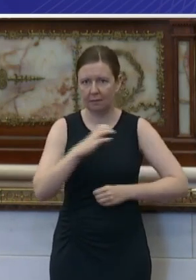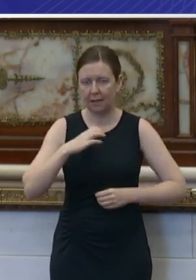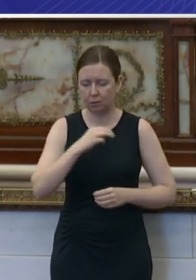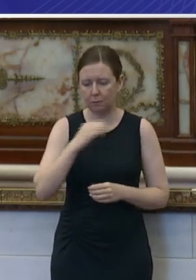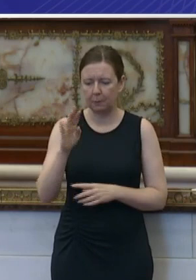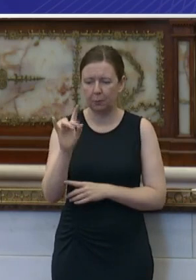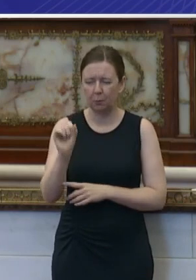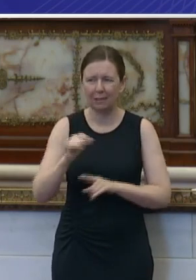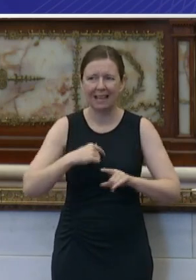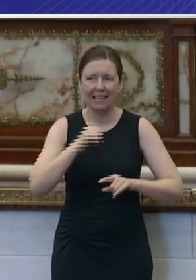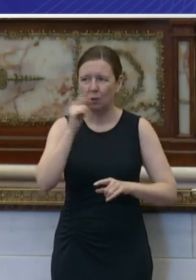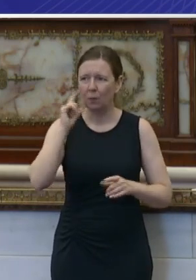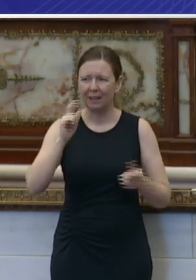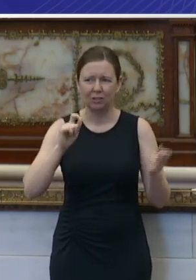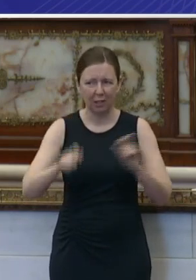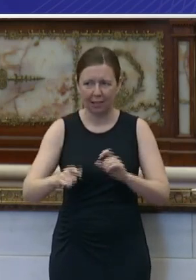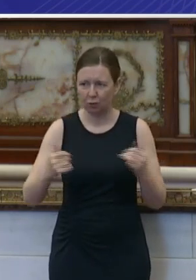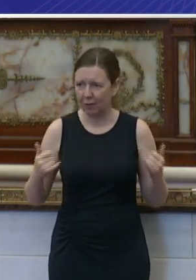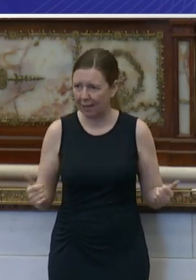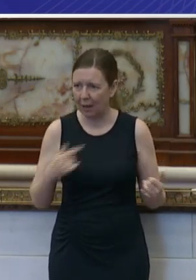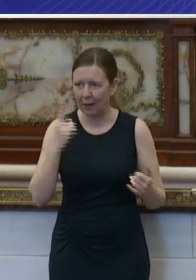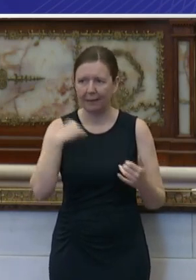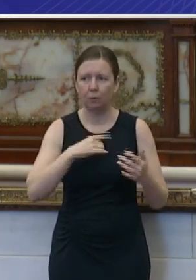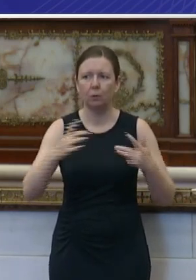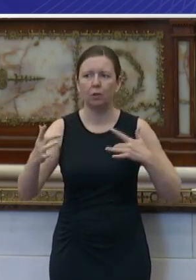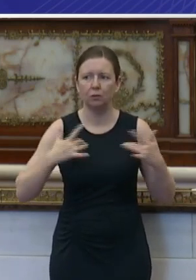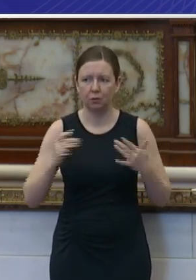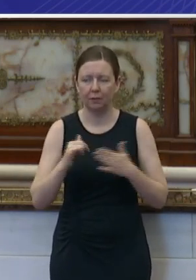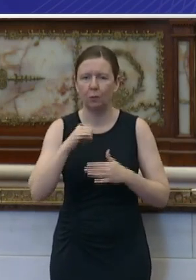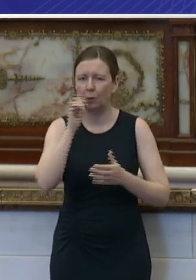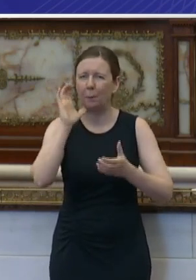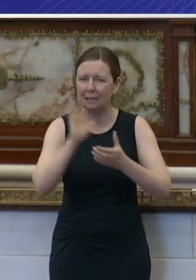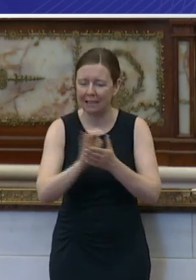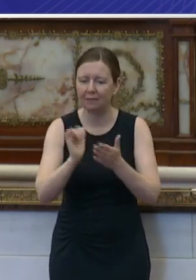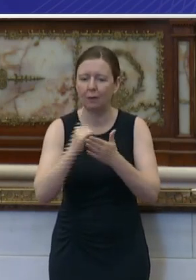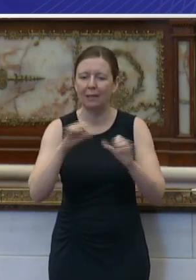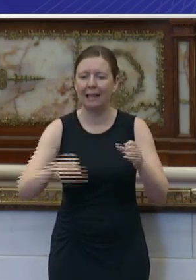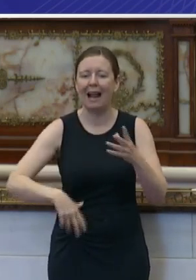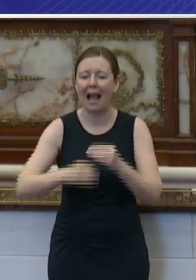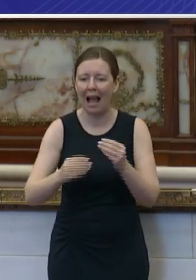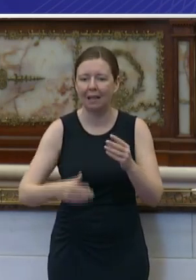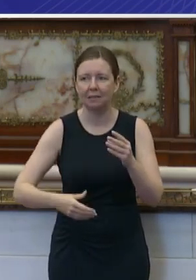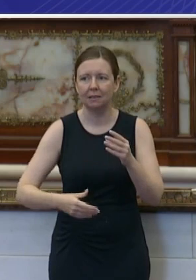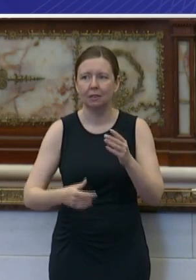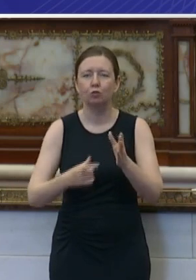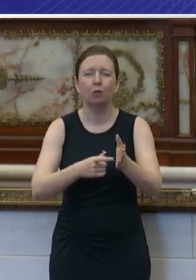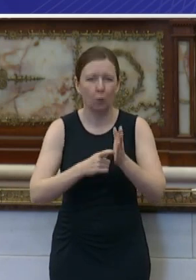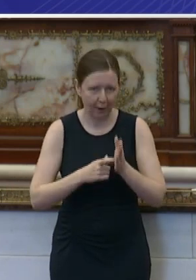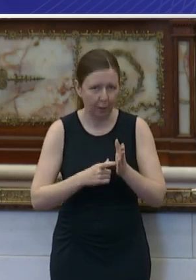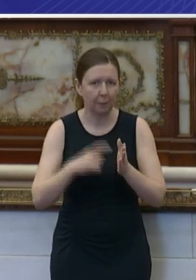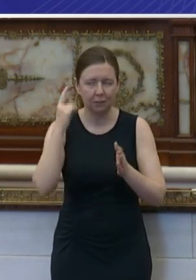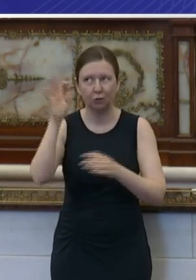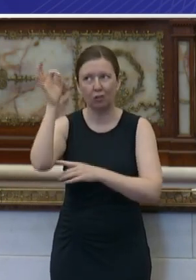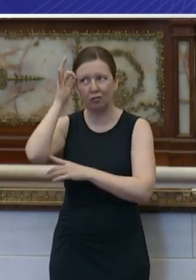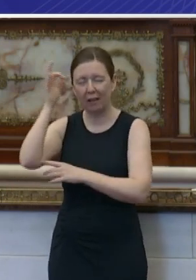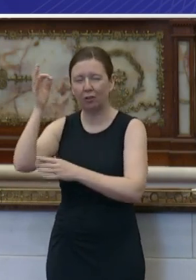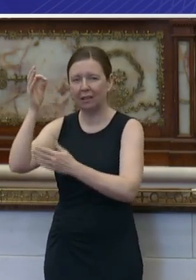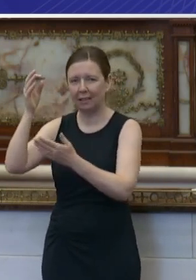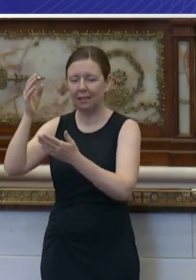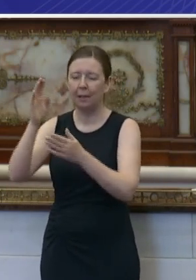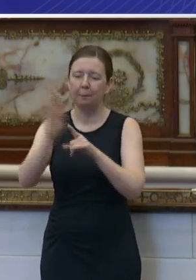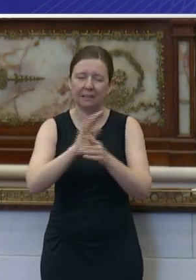but I don't think they were changed at this point. I think we were just concerned that we don't believe we can add additional requirements on federally funded positions